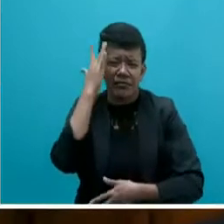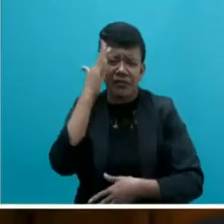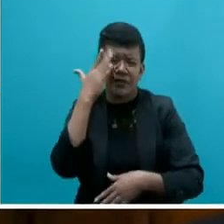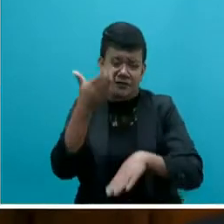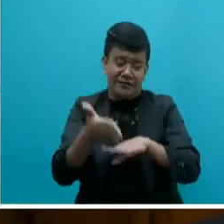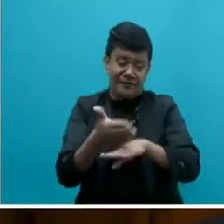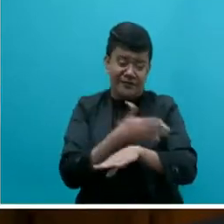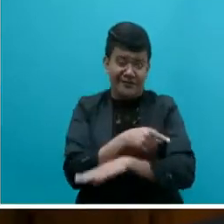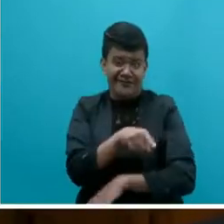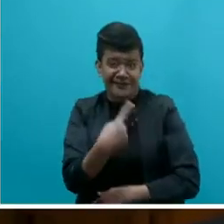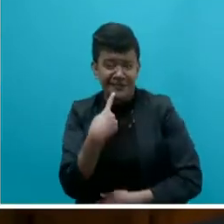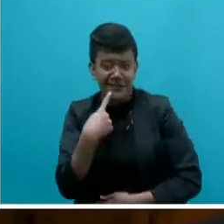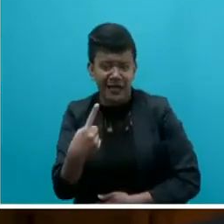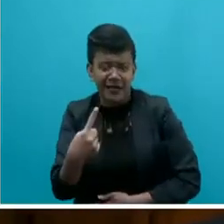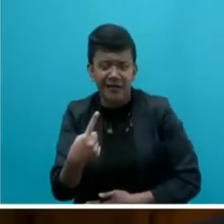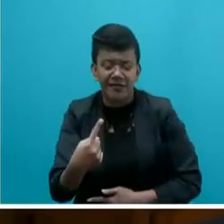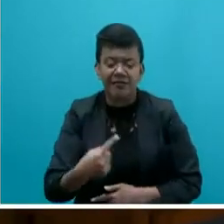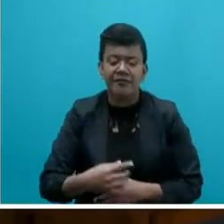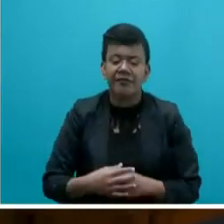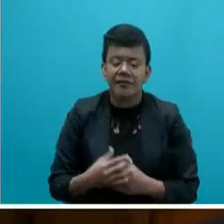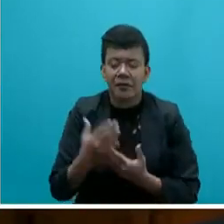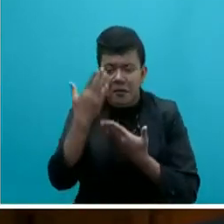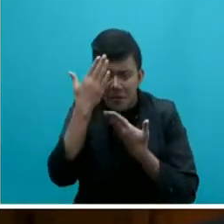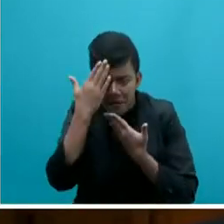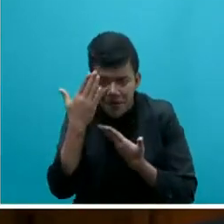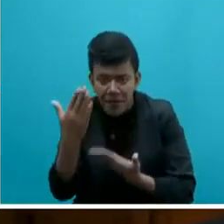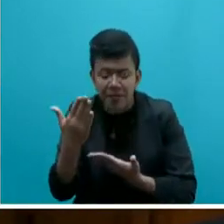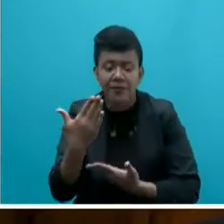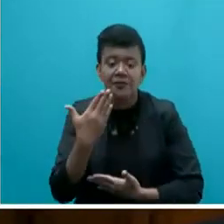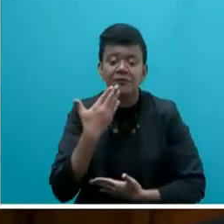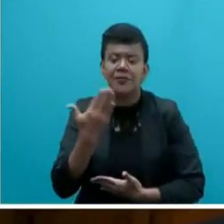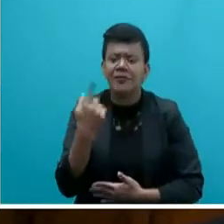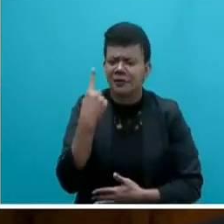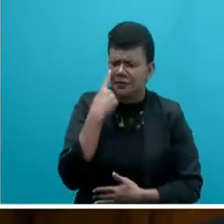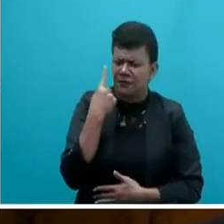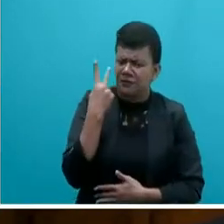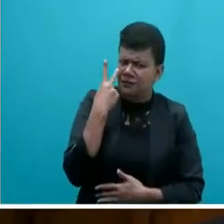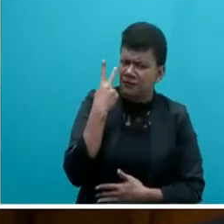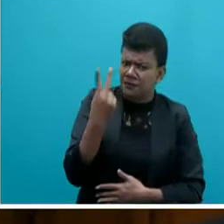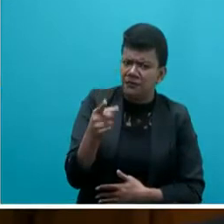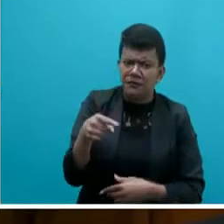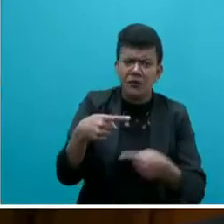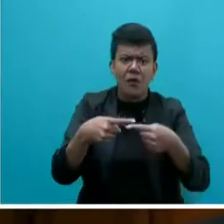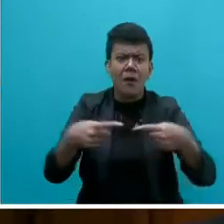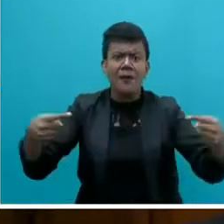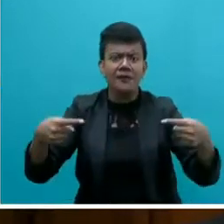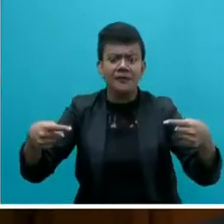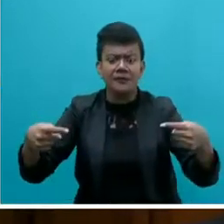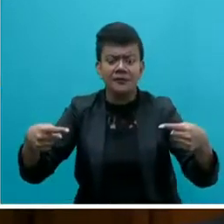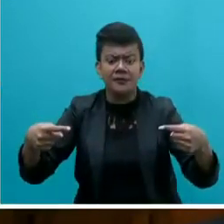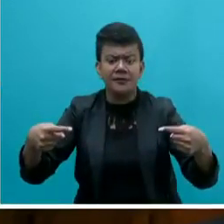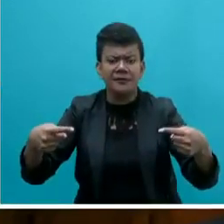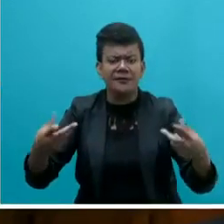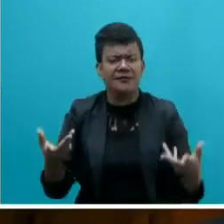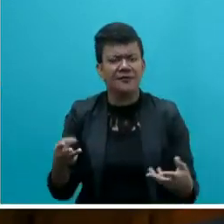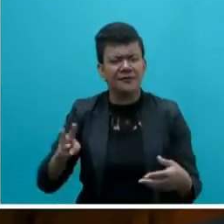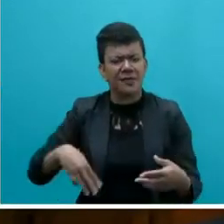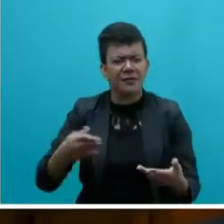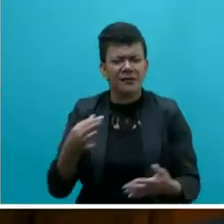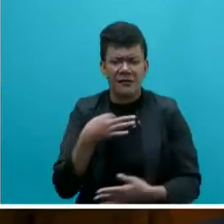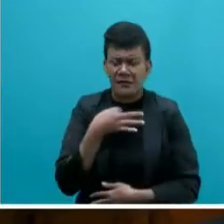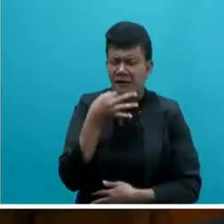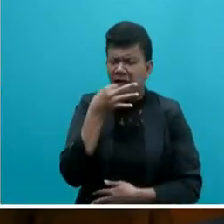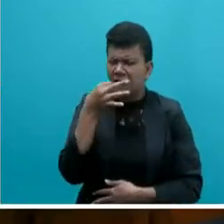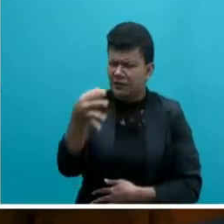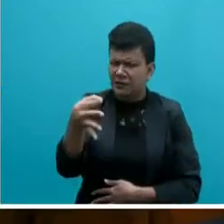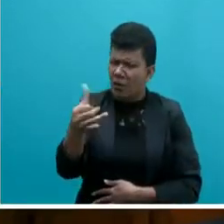Speaker said, just look at the number of opposition members present here. They are asking for more seating, and on the other hand,